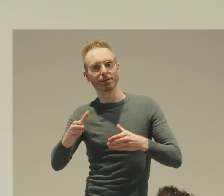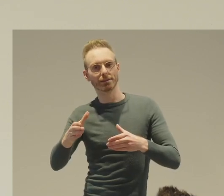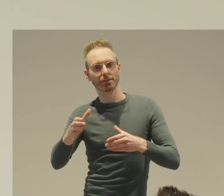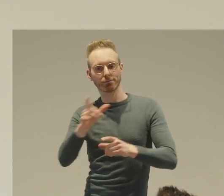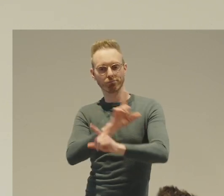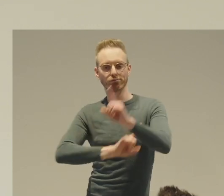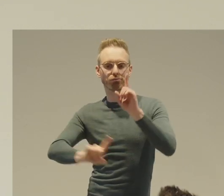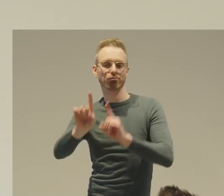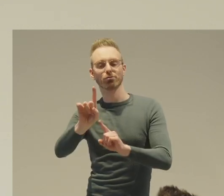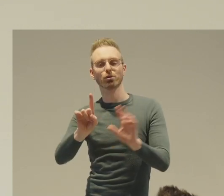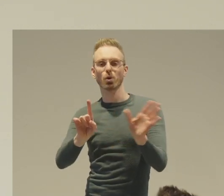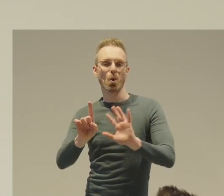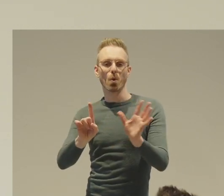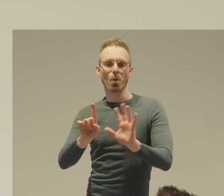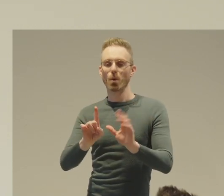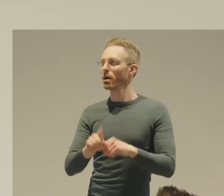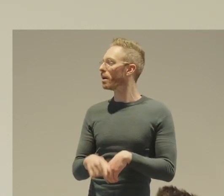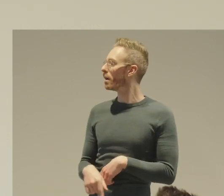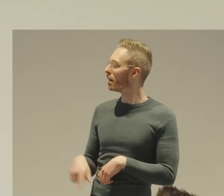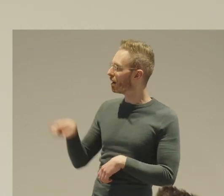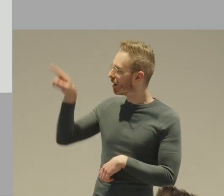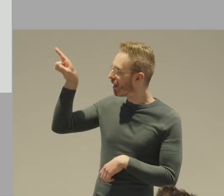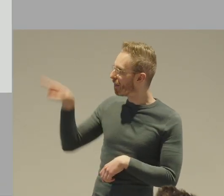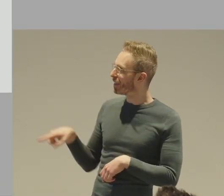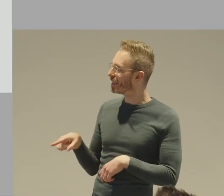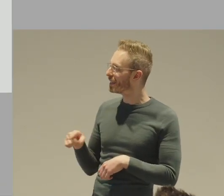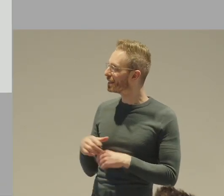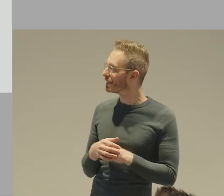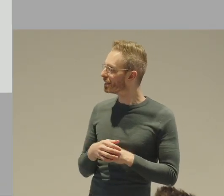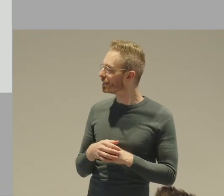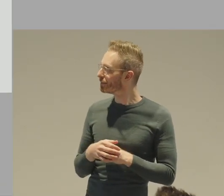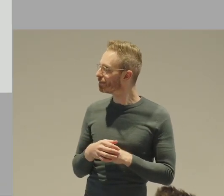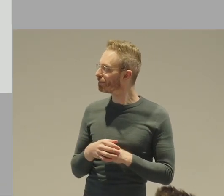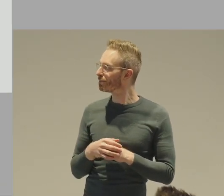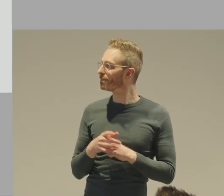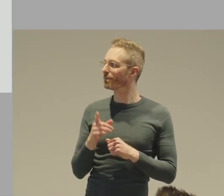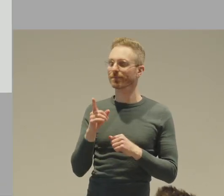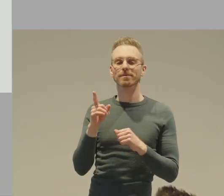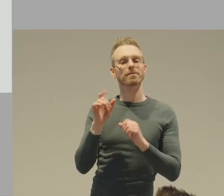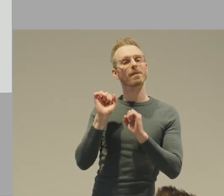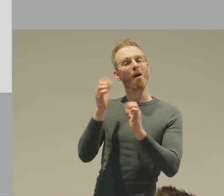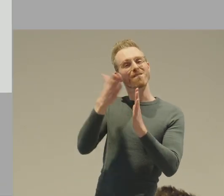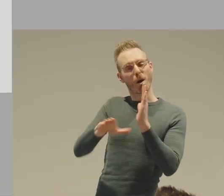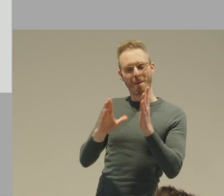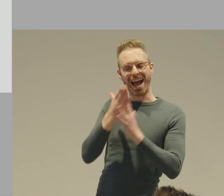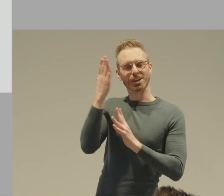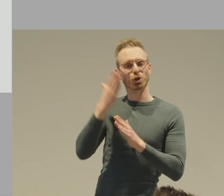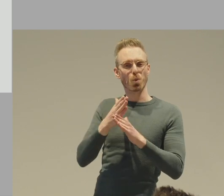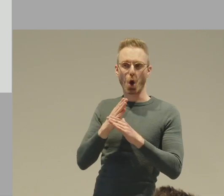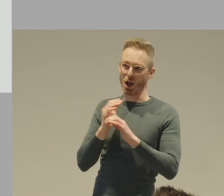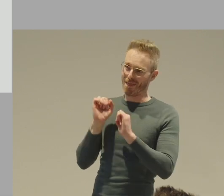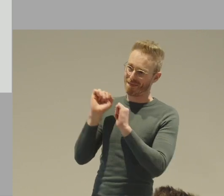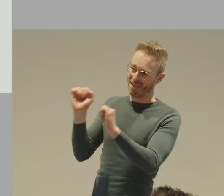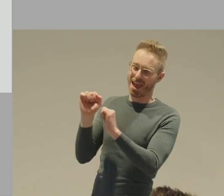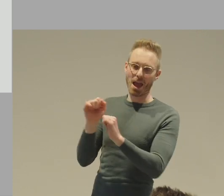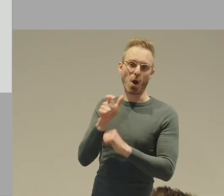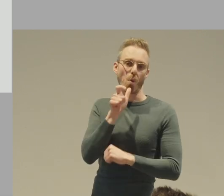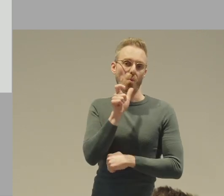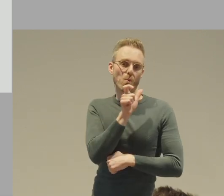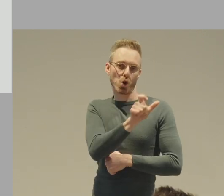words. I'm not talking about anybody in particular. So the access to work customer is a